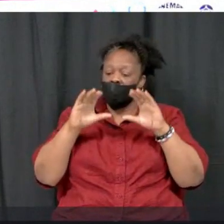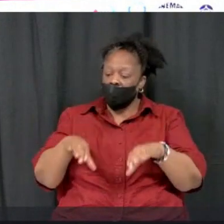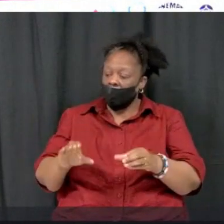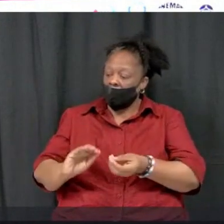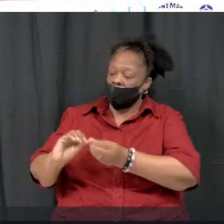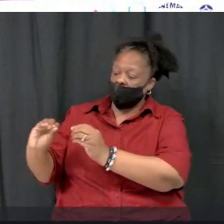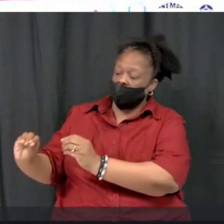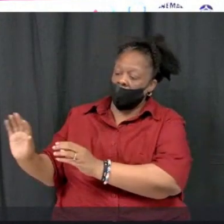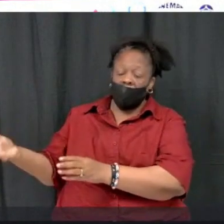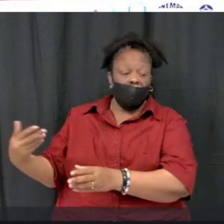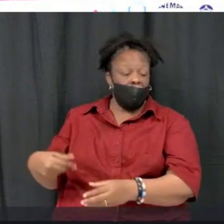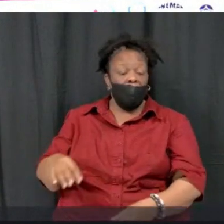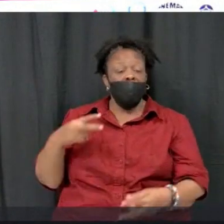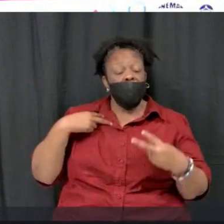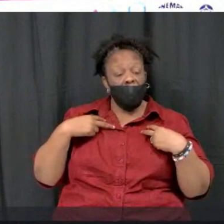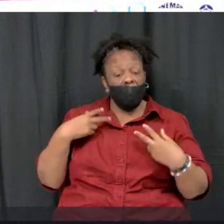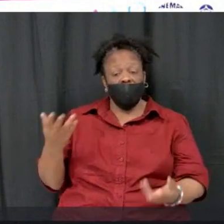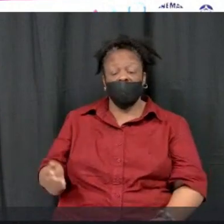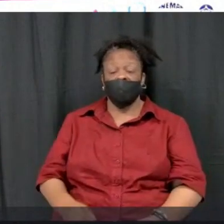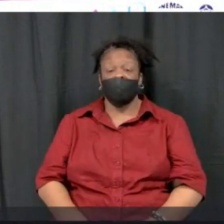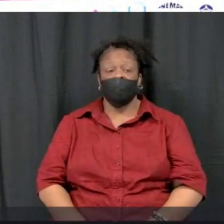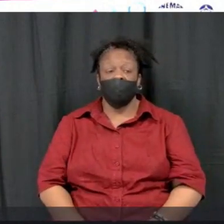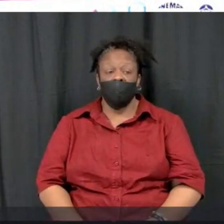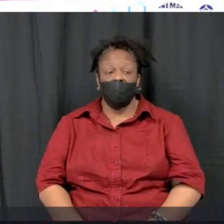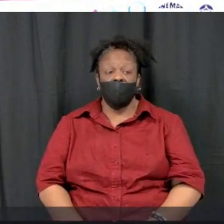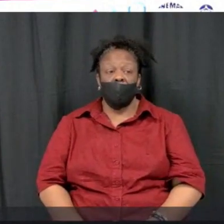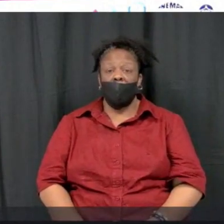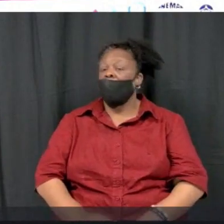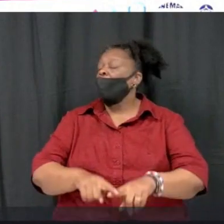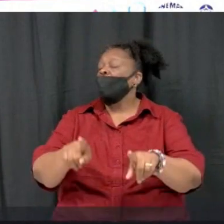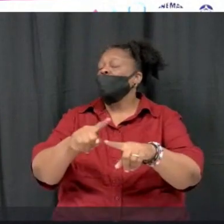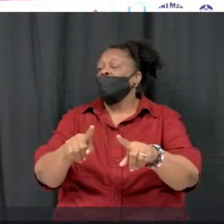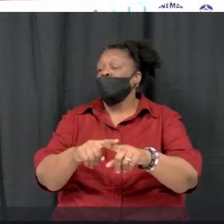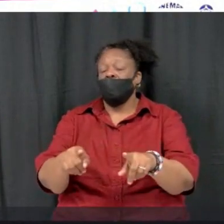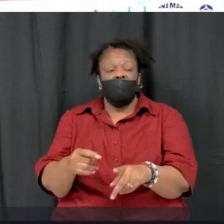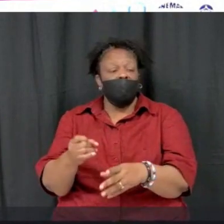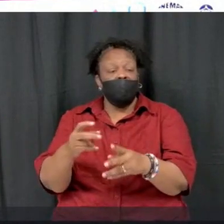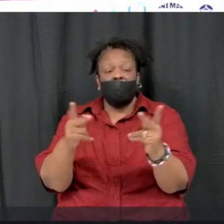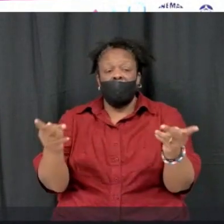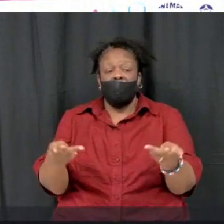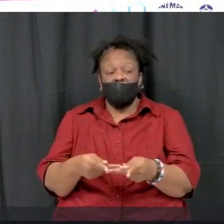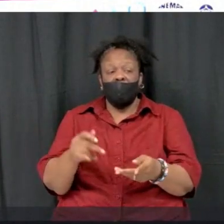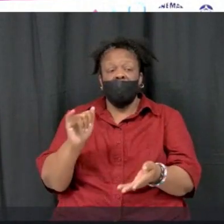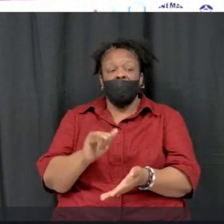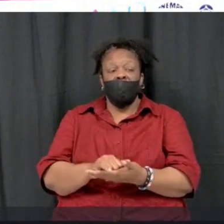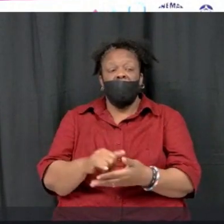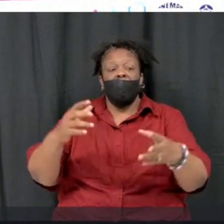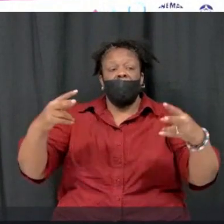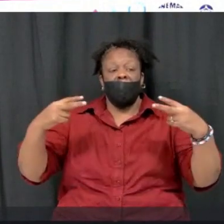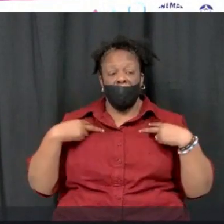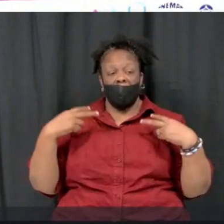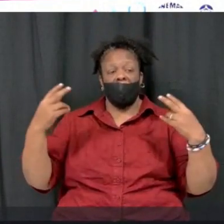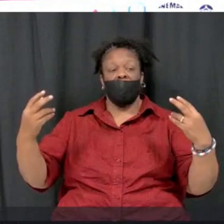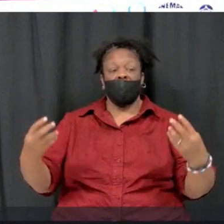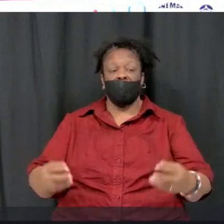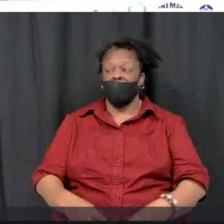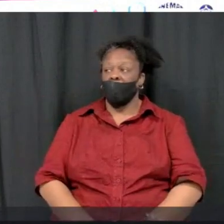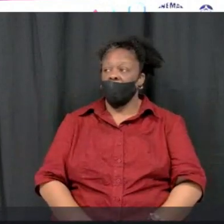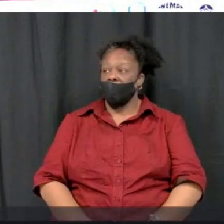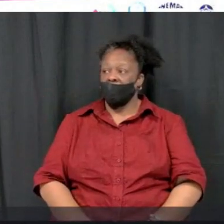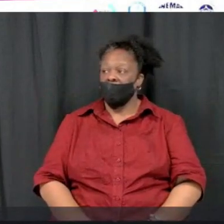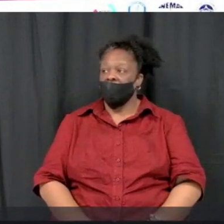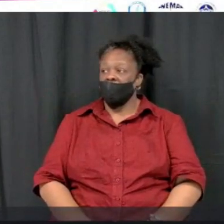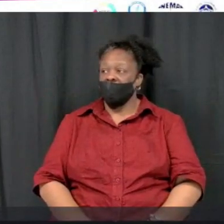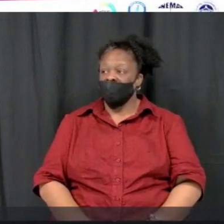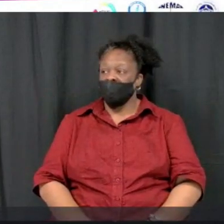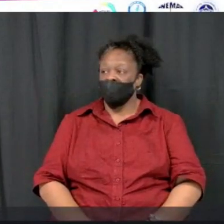many different people here. We have Sun Island. We can go on with all the different masks that are available on island. So no need to order from Amazon either.